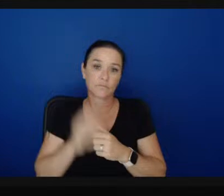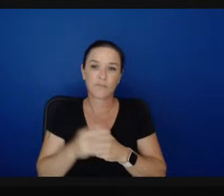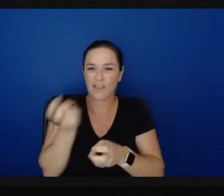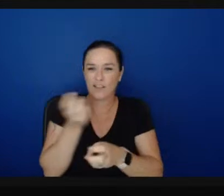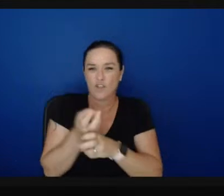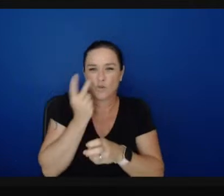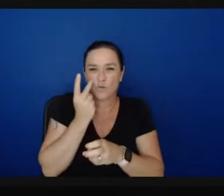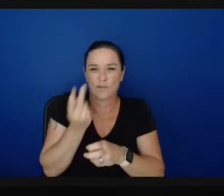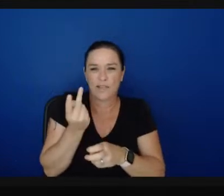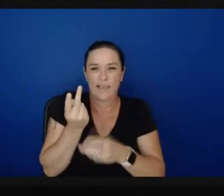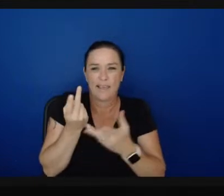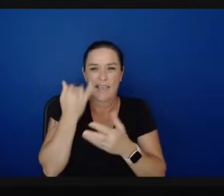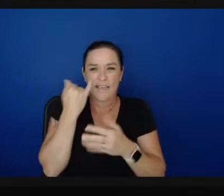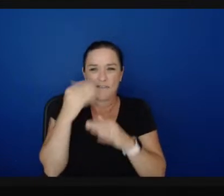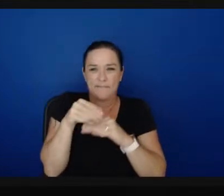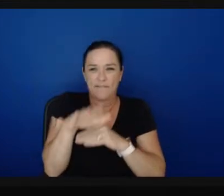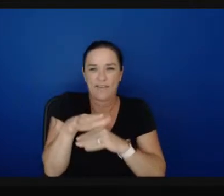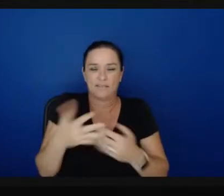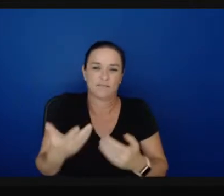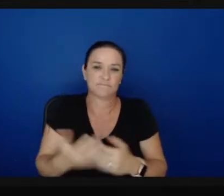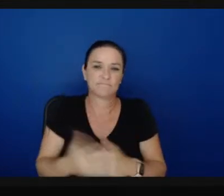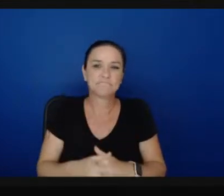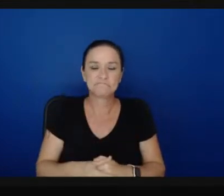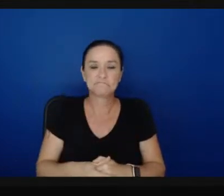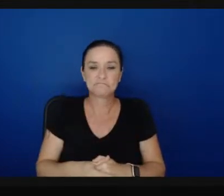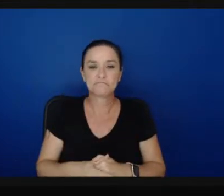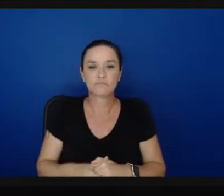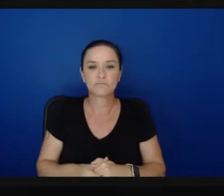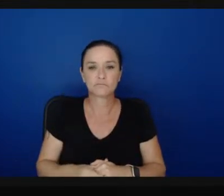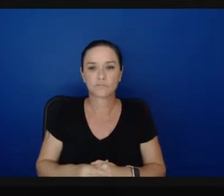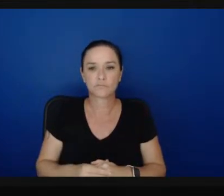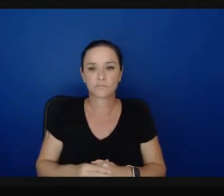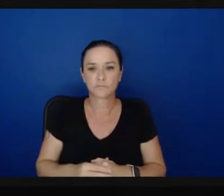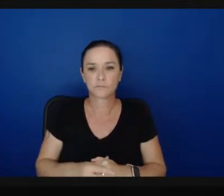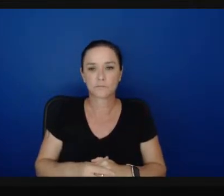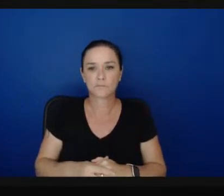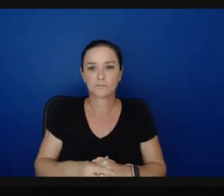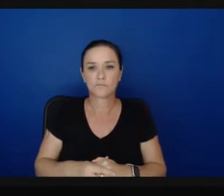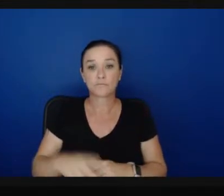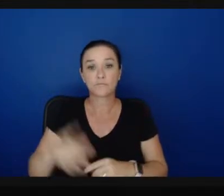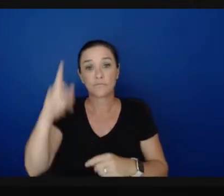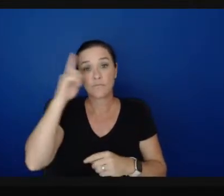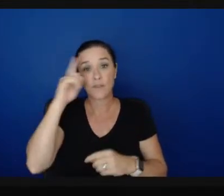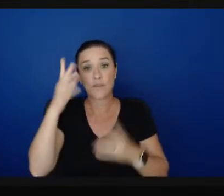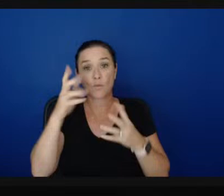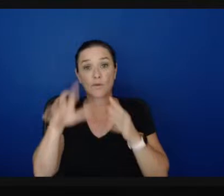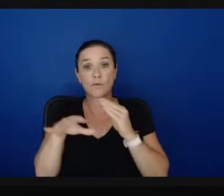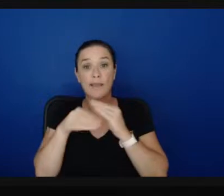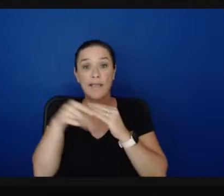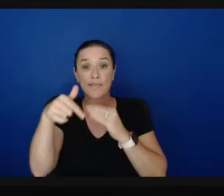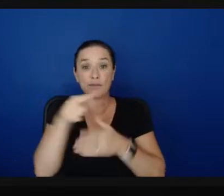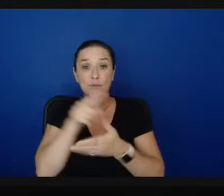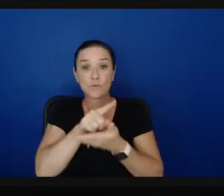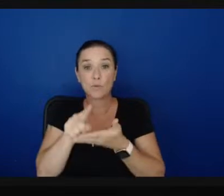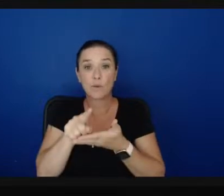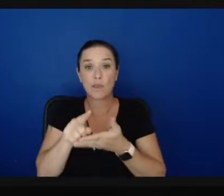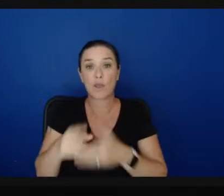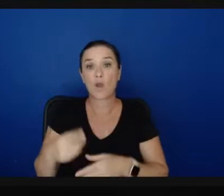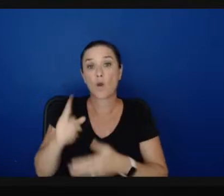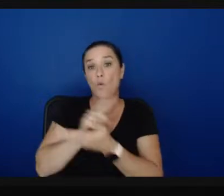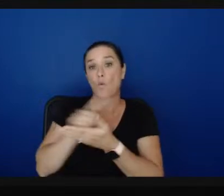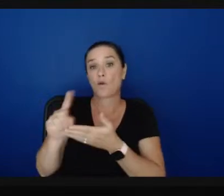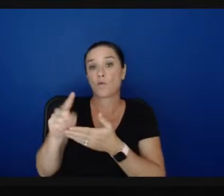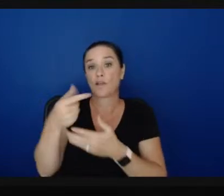tell any effect there as well. I thought I would add in this week our 1 week GPS